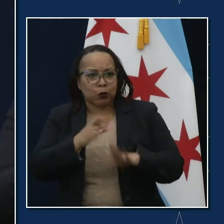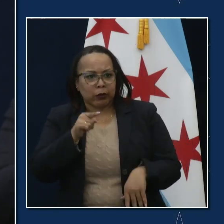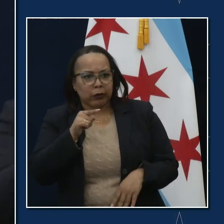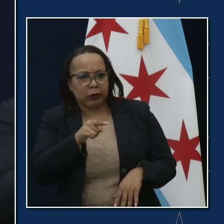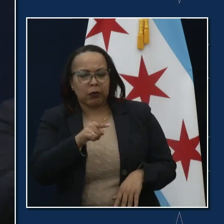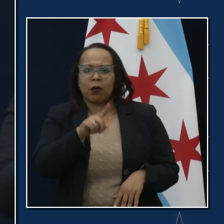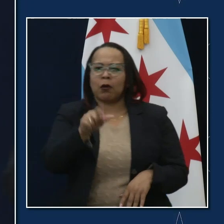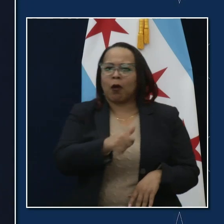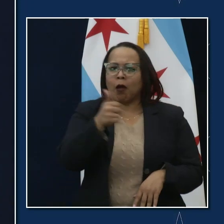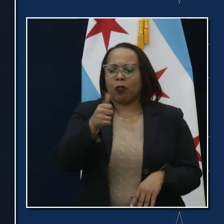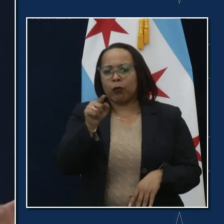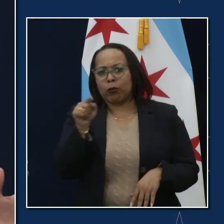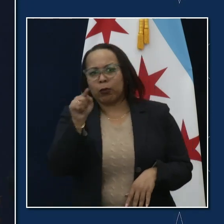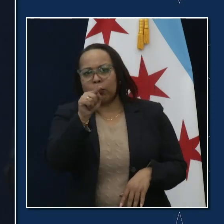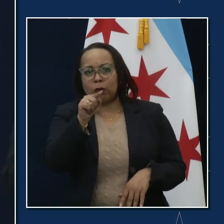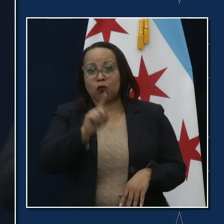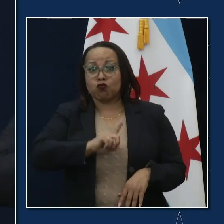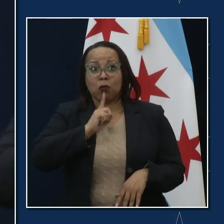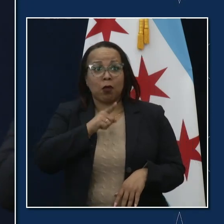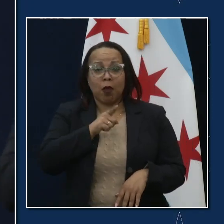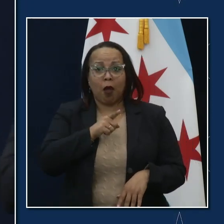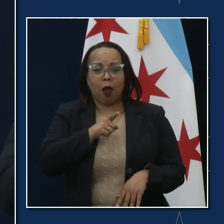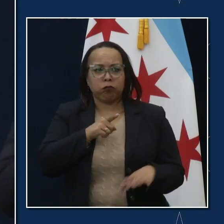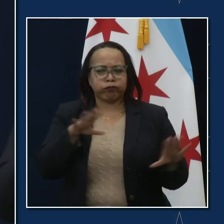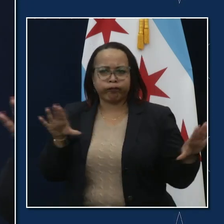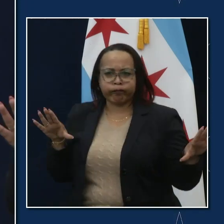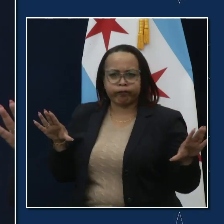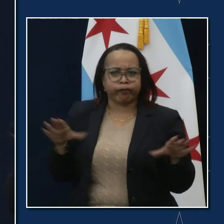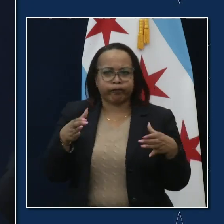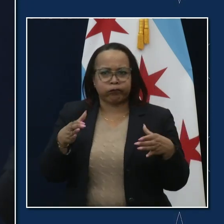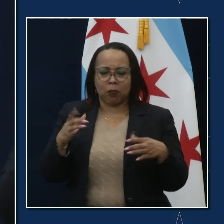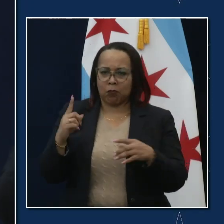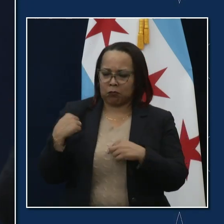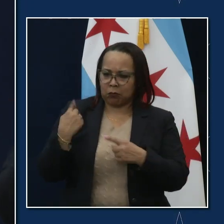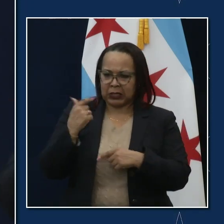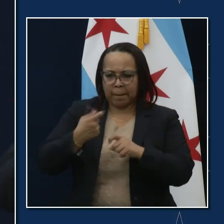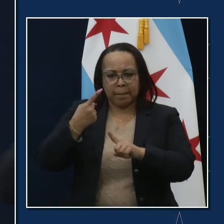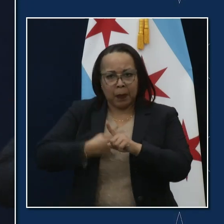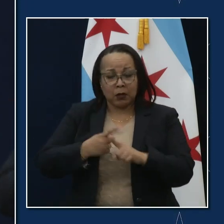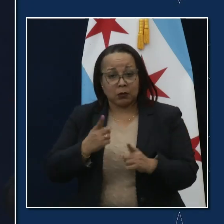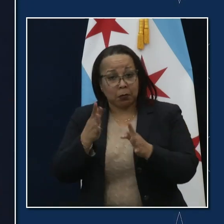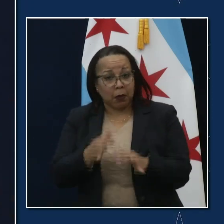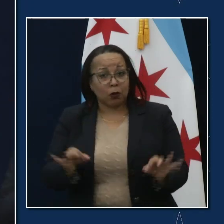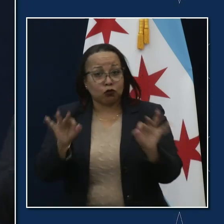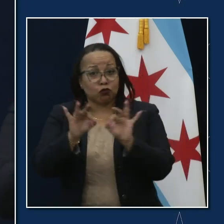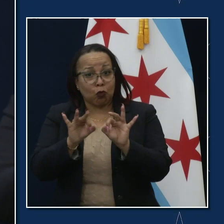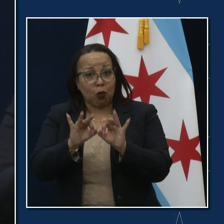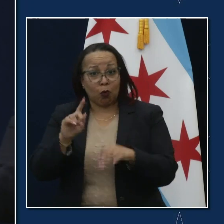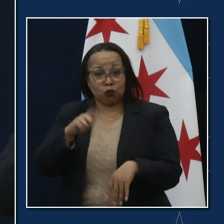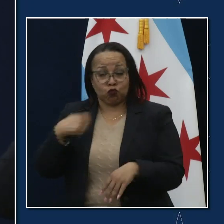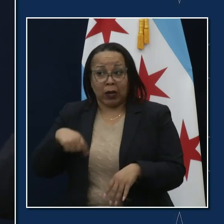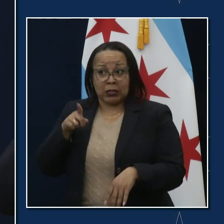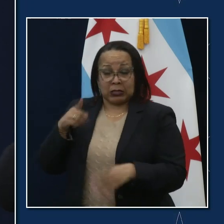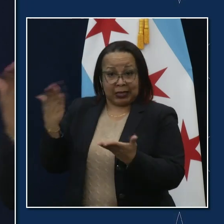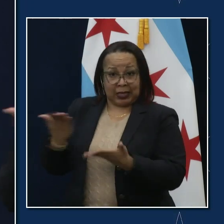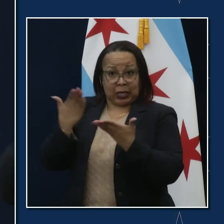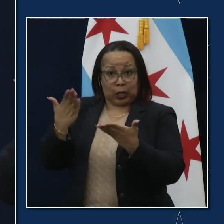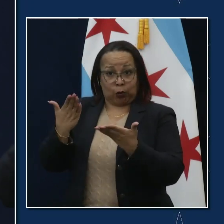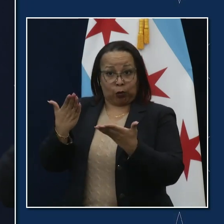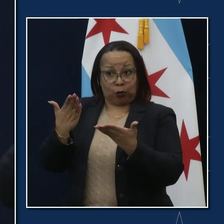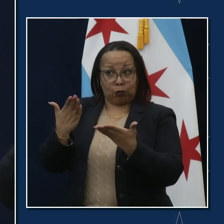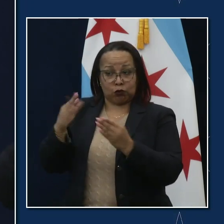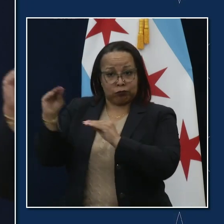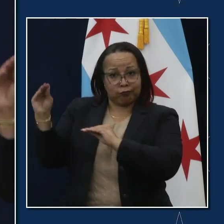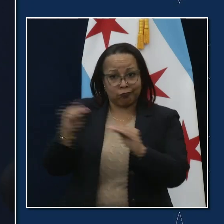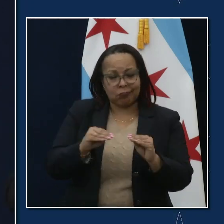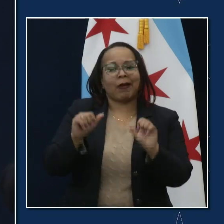and others who have rallied over these last 10 months to make sure that Ukrainians who are coming here to resettle are